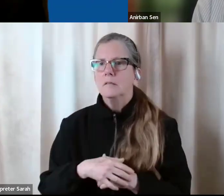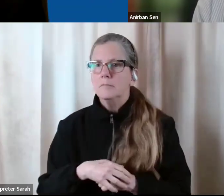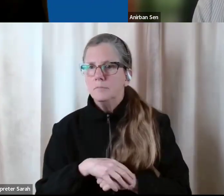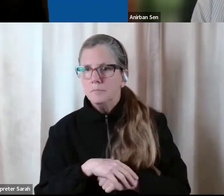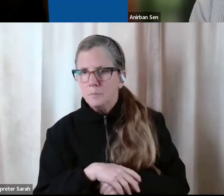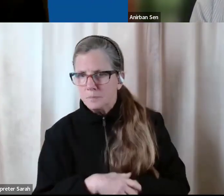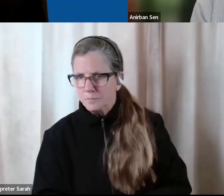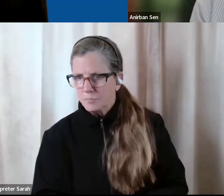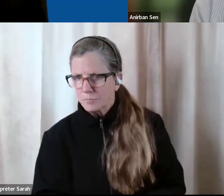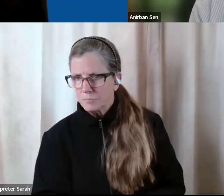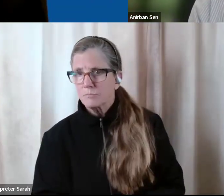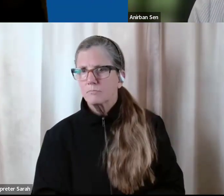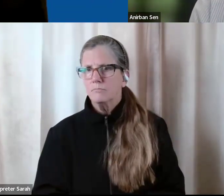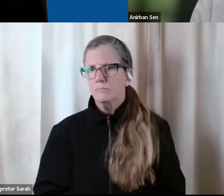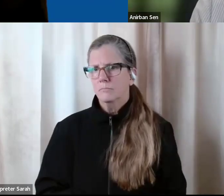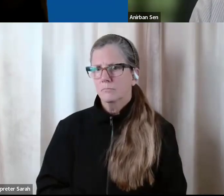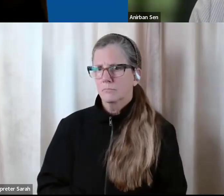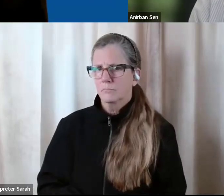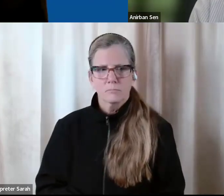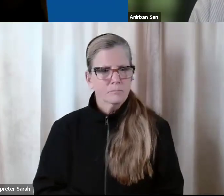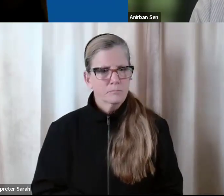I pronouncing your name correctly?